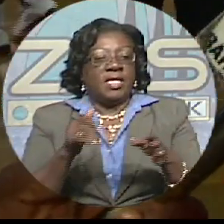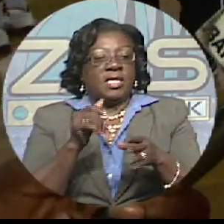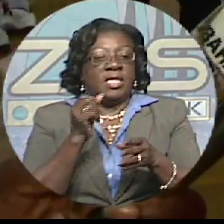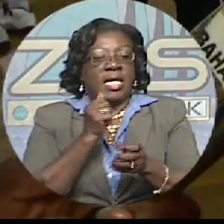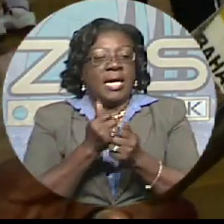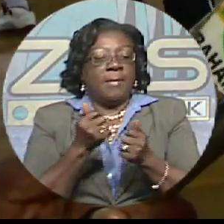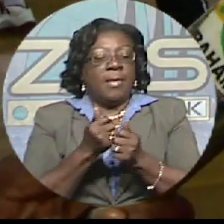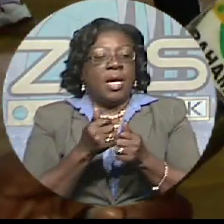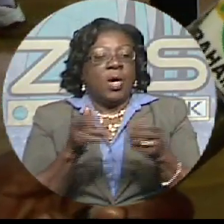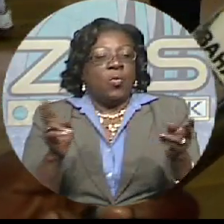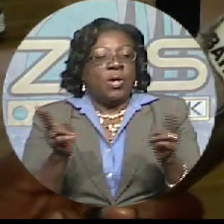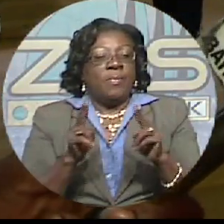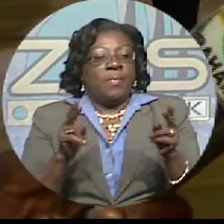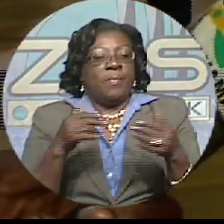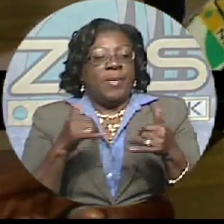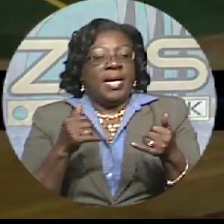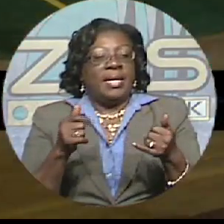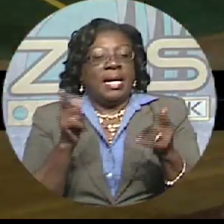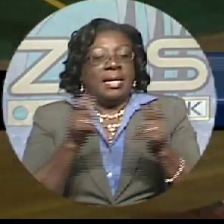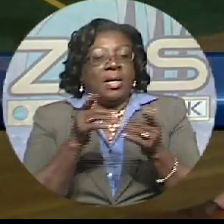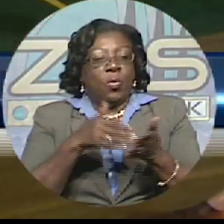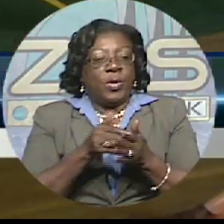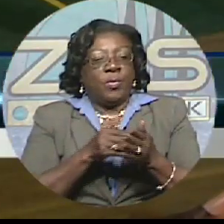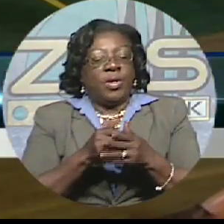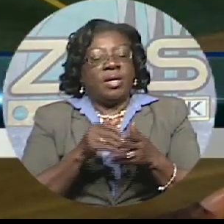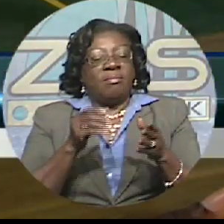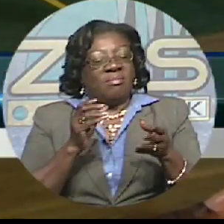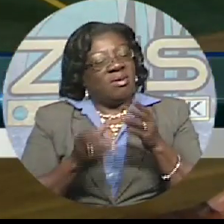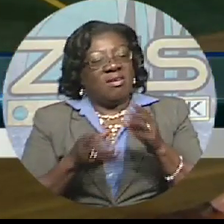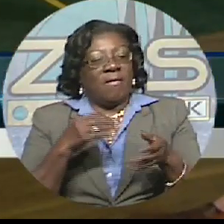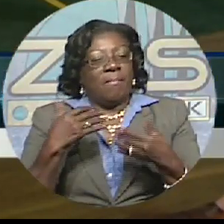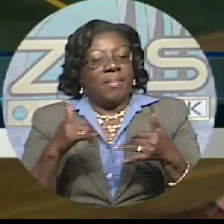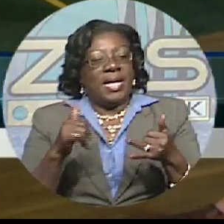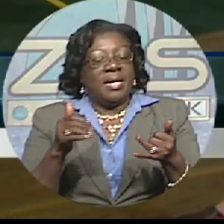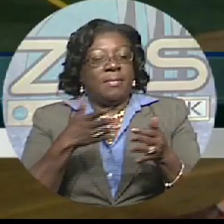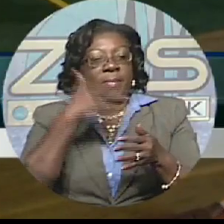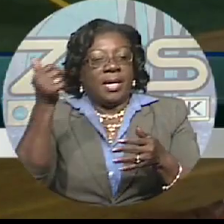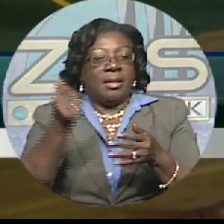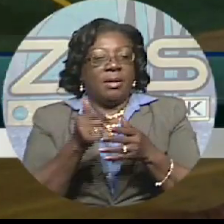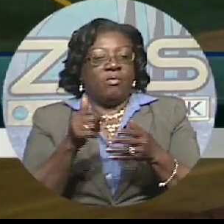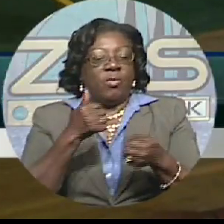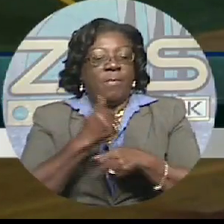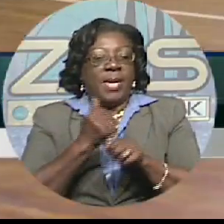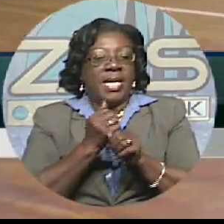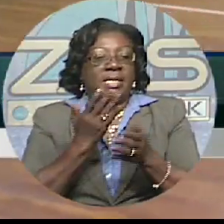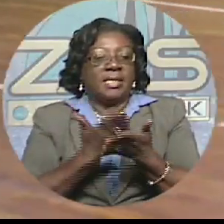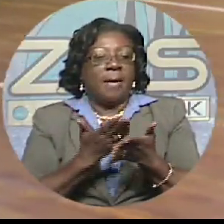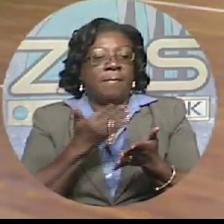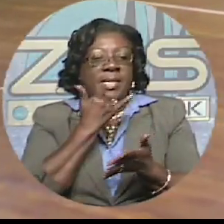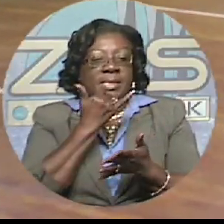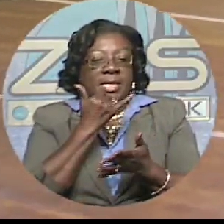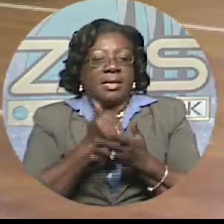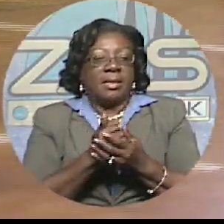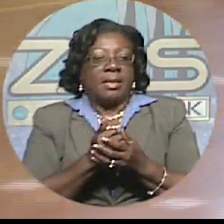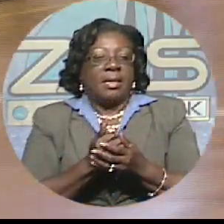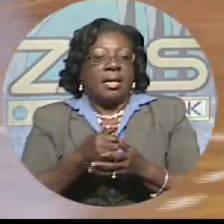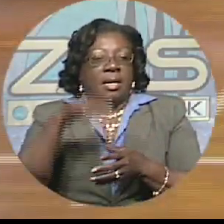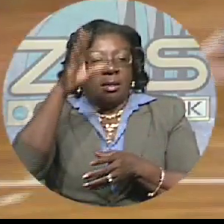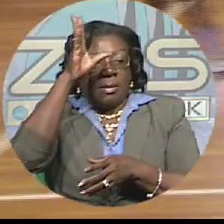but we played a little weak. We could have played better. We had a little too much errors, but we pulled it off. Basically, my